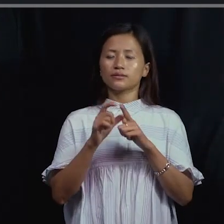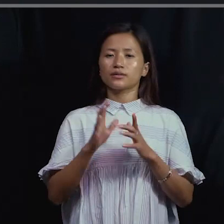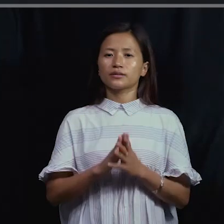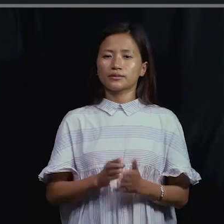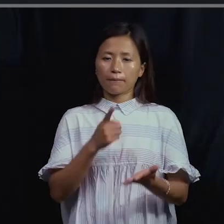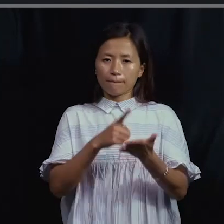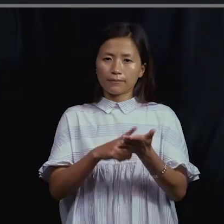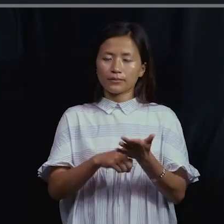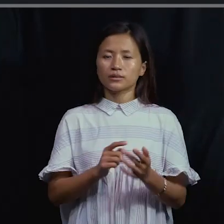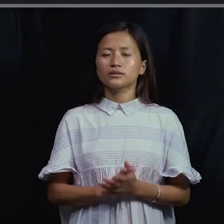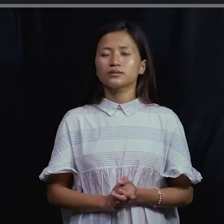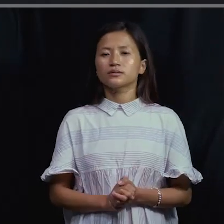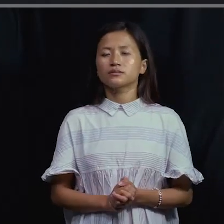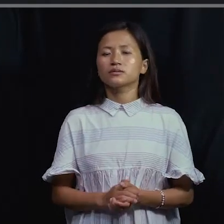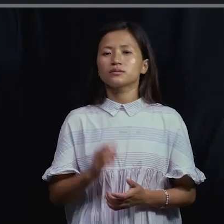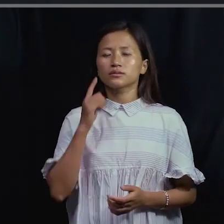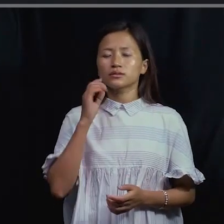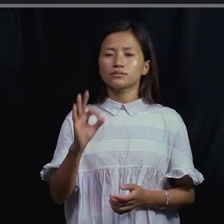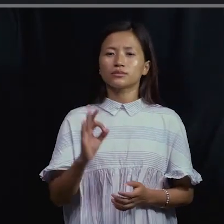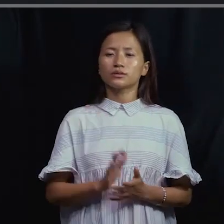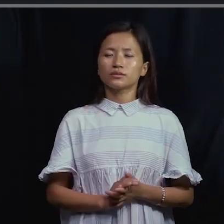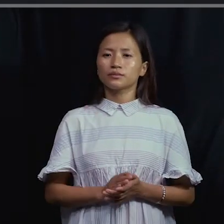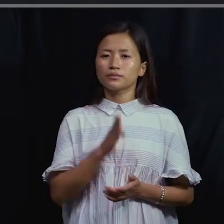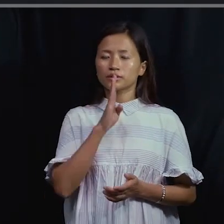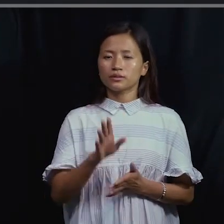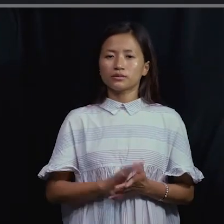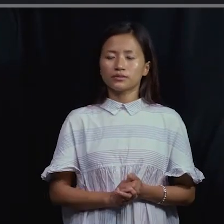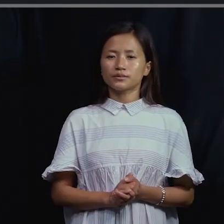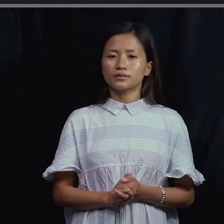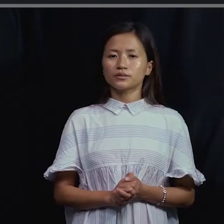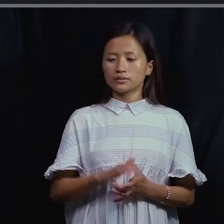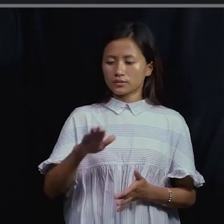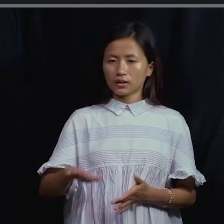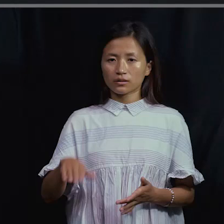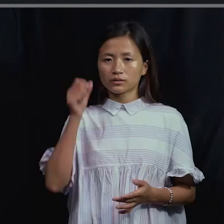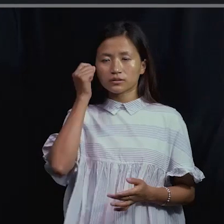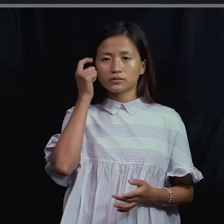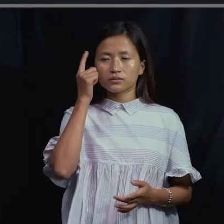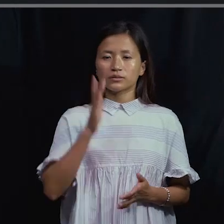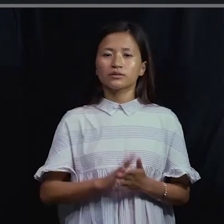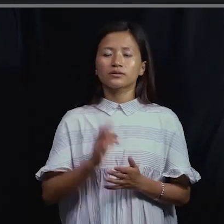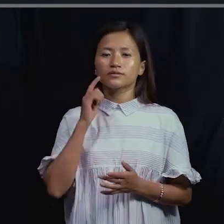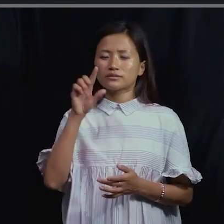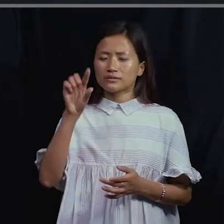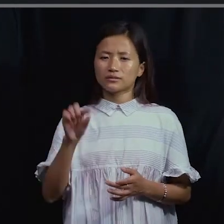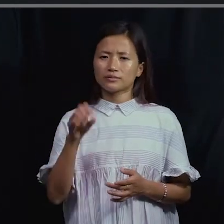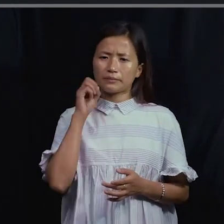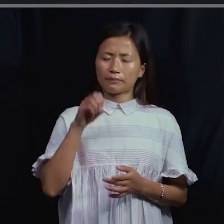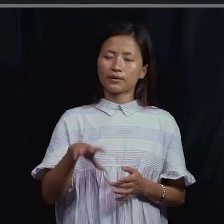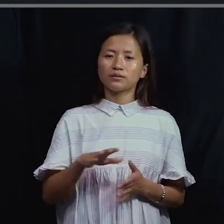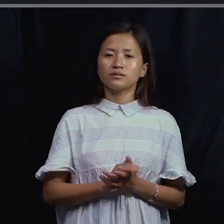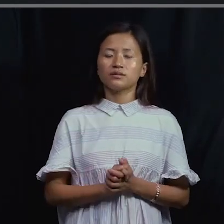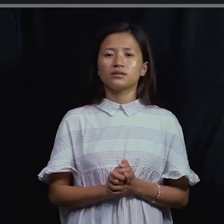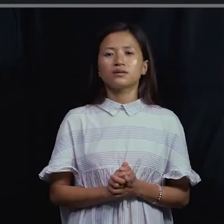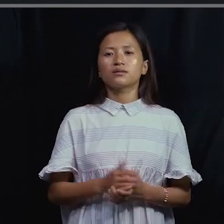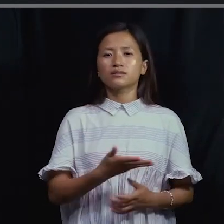and punishment. Now, why is it important? It is important because, see, the child has to understand that if he does something bad,